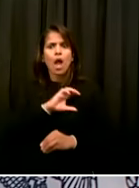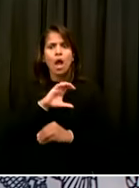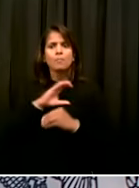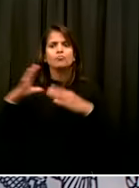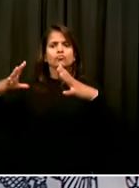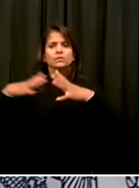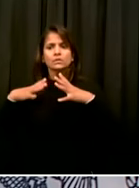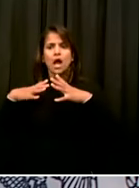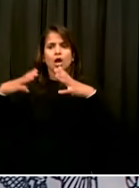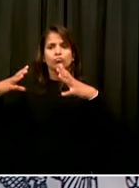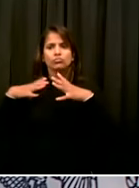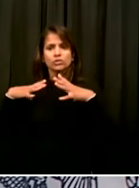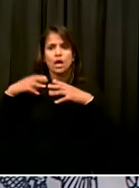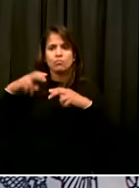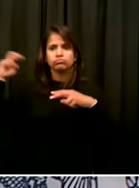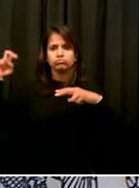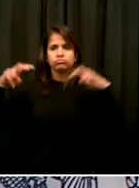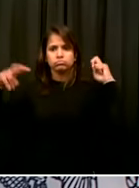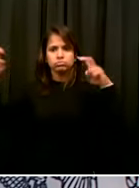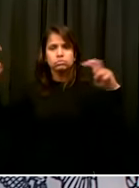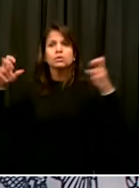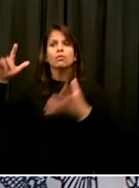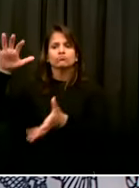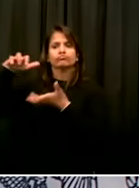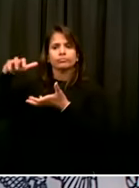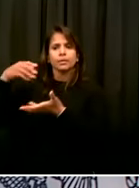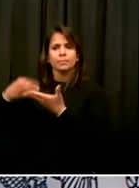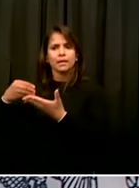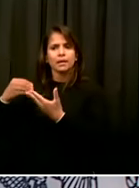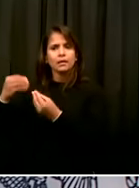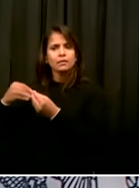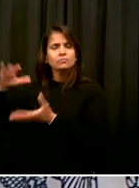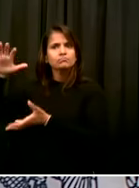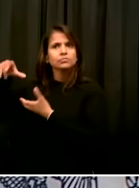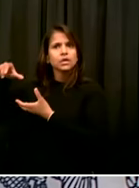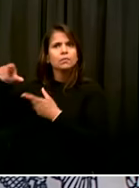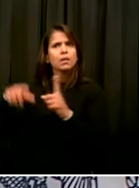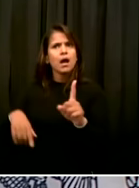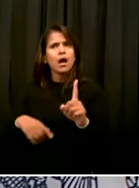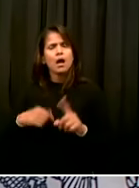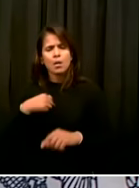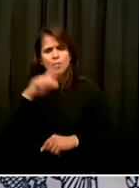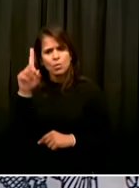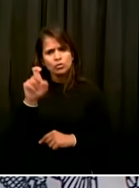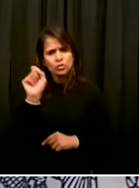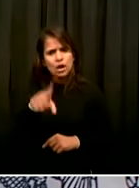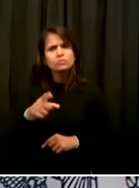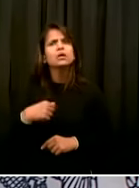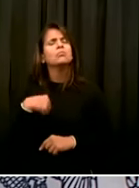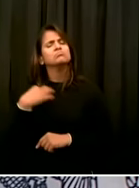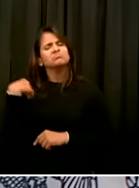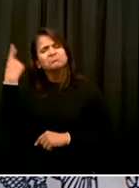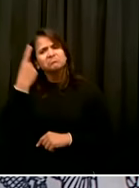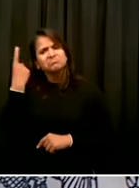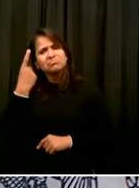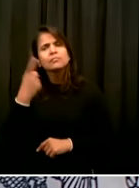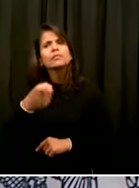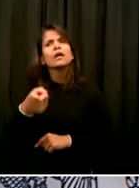hired since March, which of course would blunt that attrition number. And secondly,